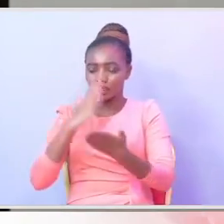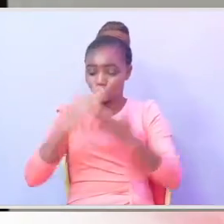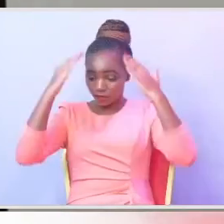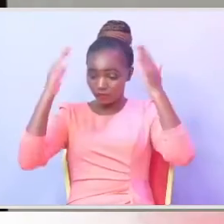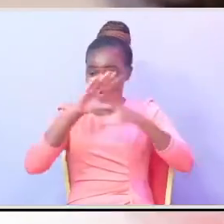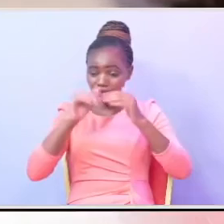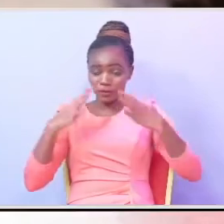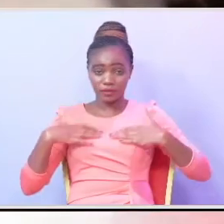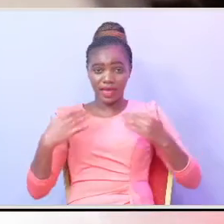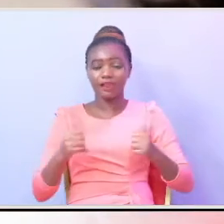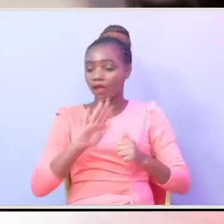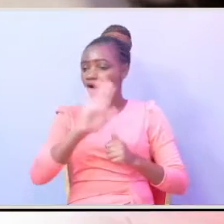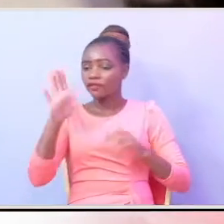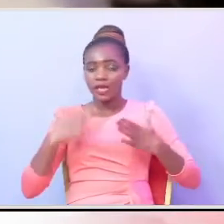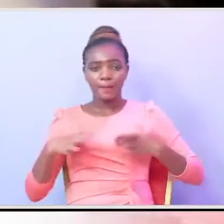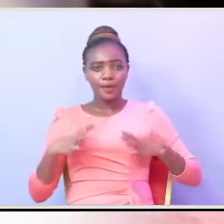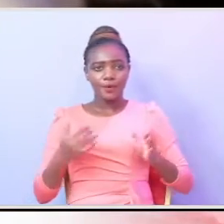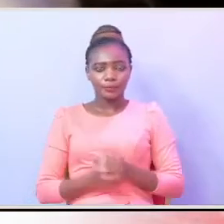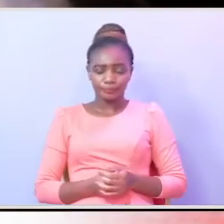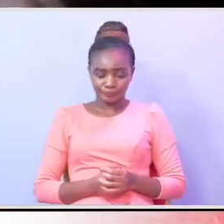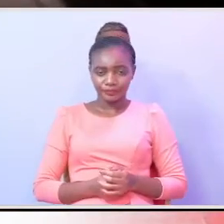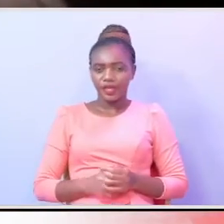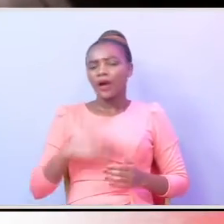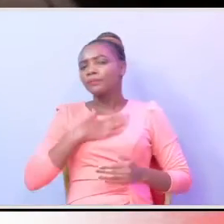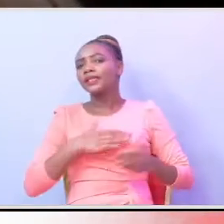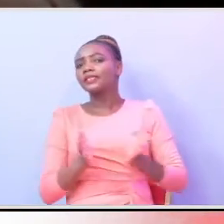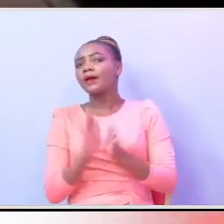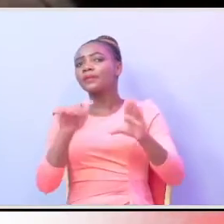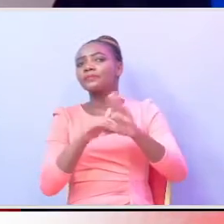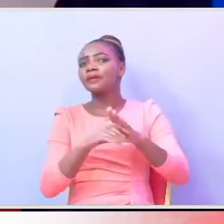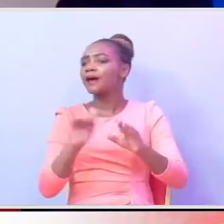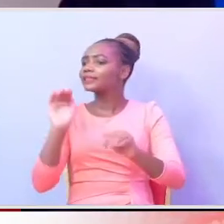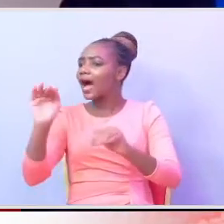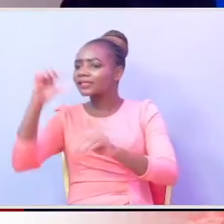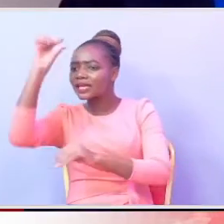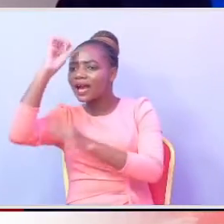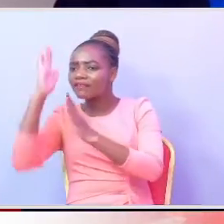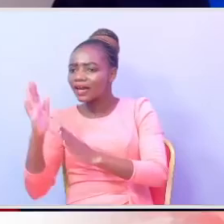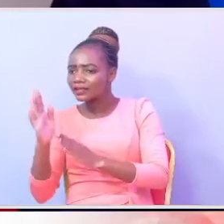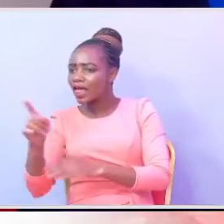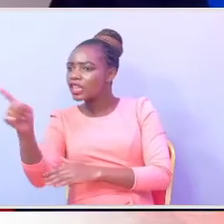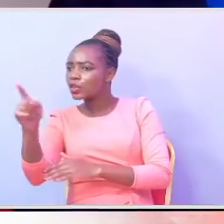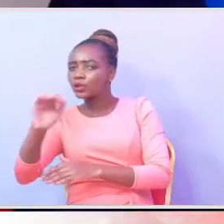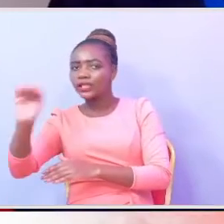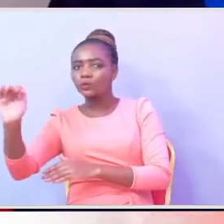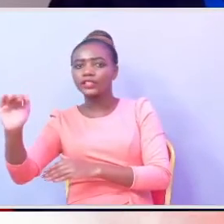their citizenry. Wananchi waulize magavana, CECs wa health, katika zile counties ambazo